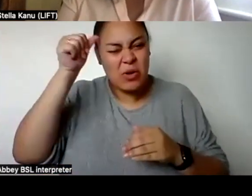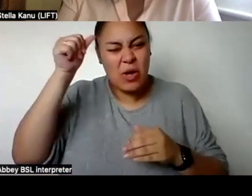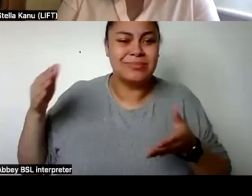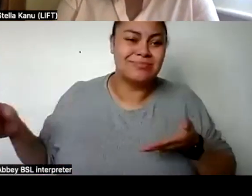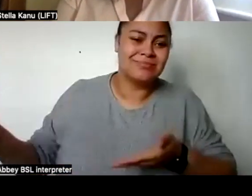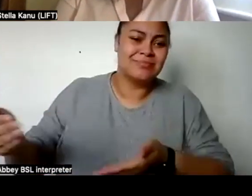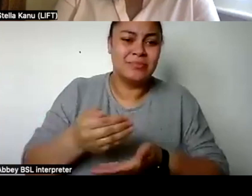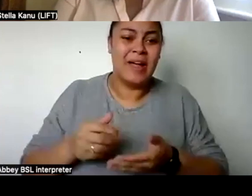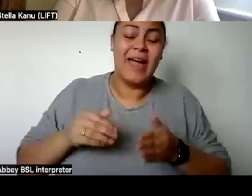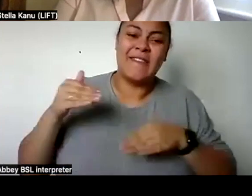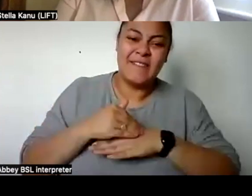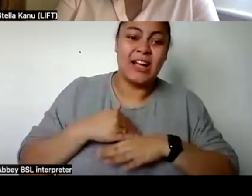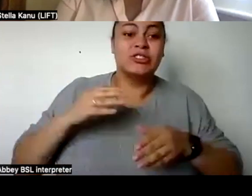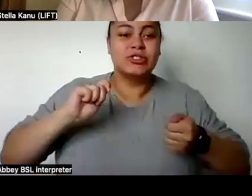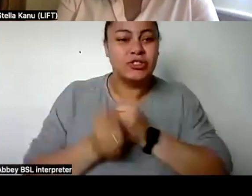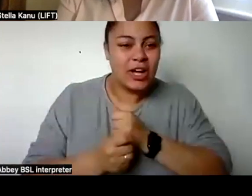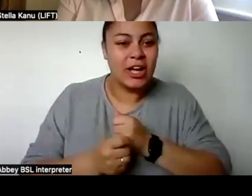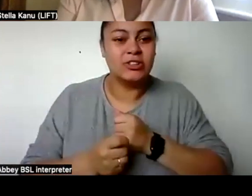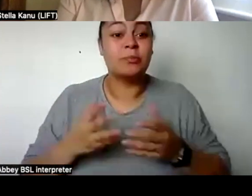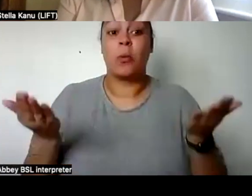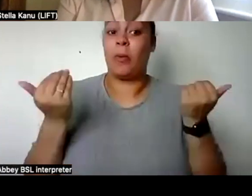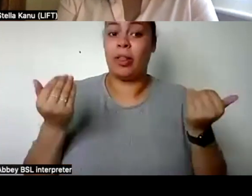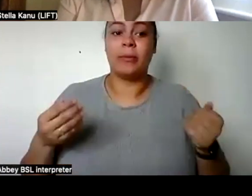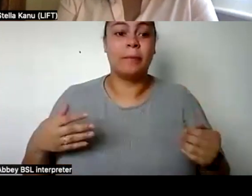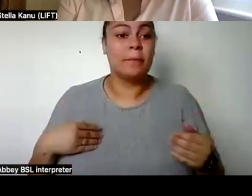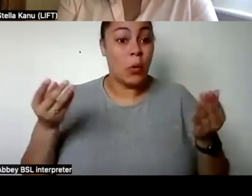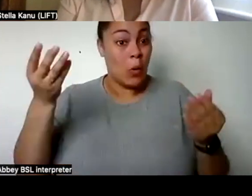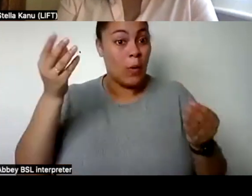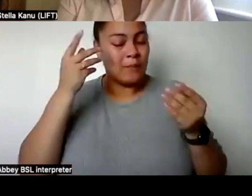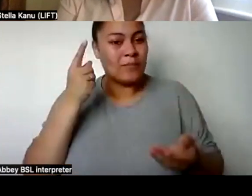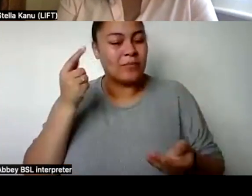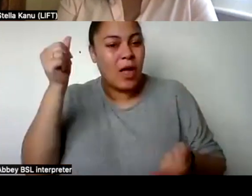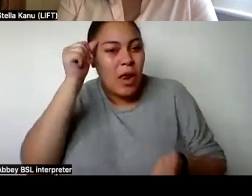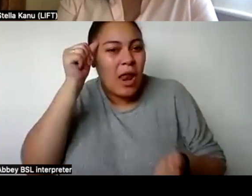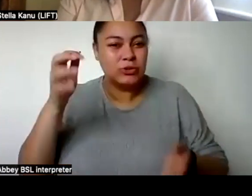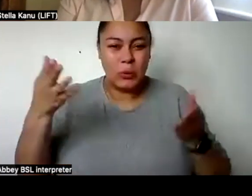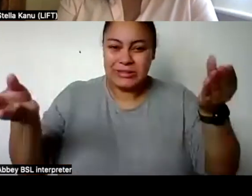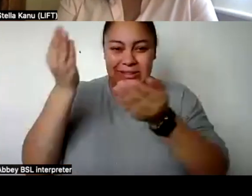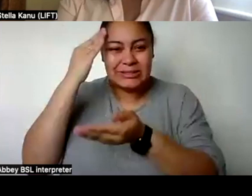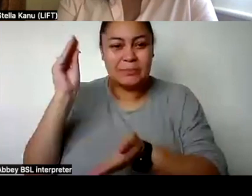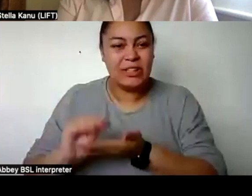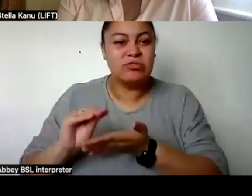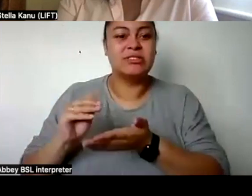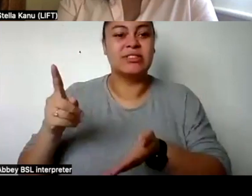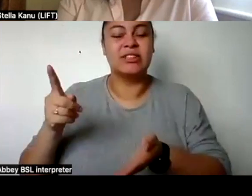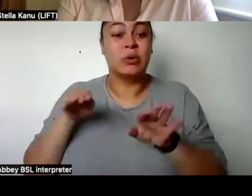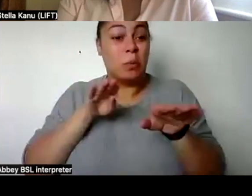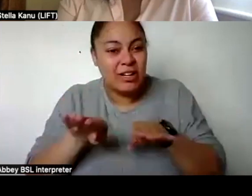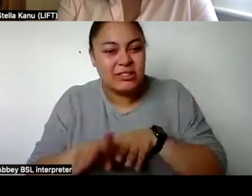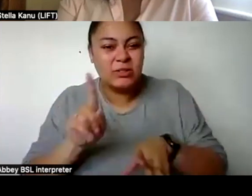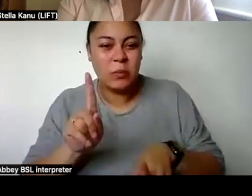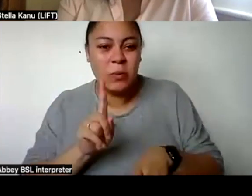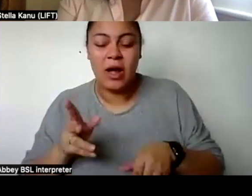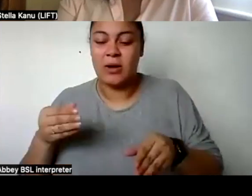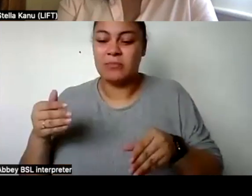effect real change. So we welcome all your insights and experiences as independent practitioners, as practitioners